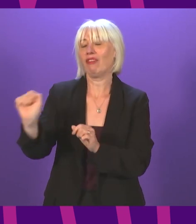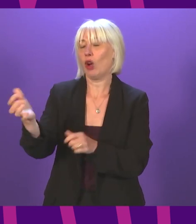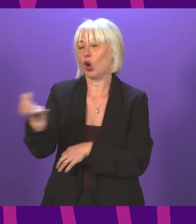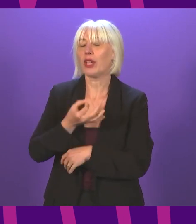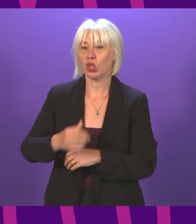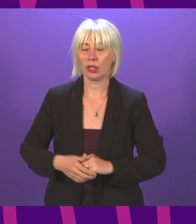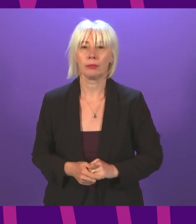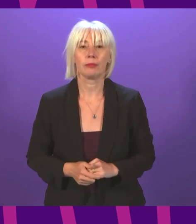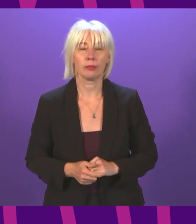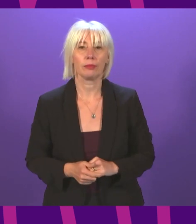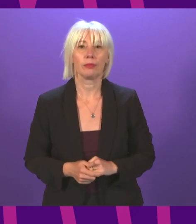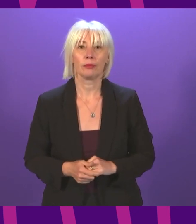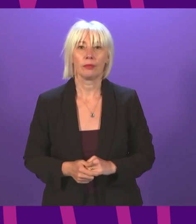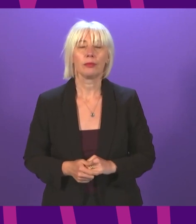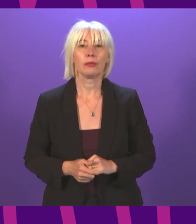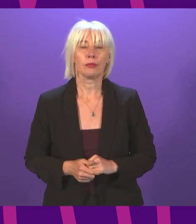Thank you.